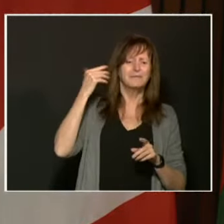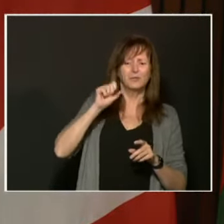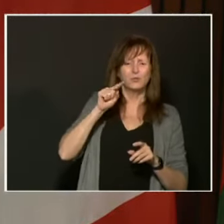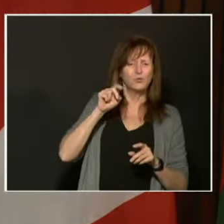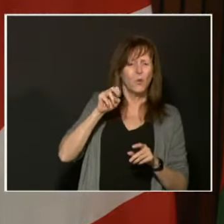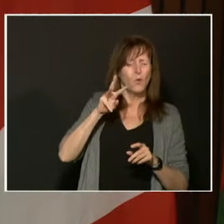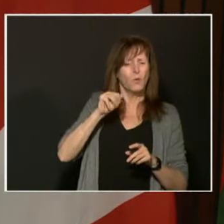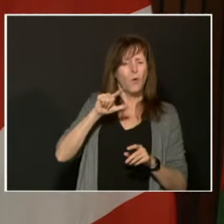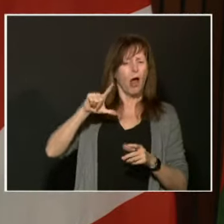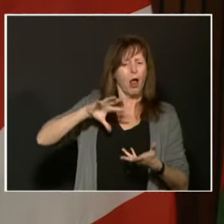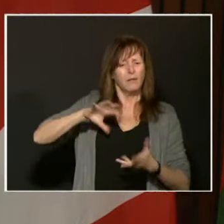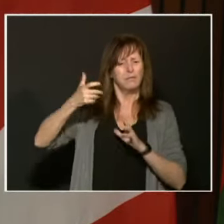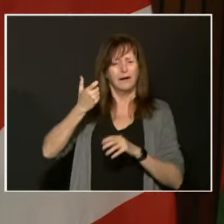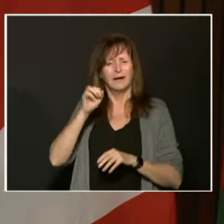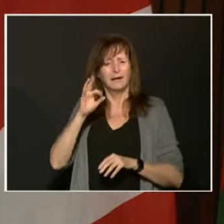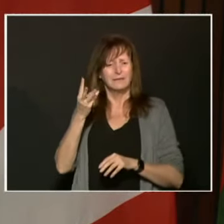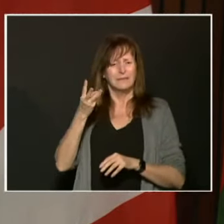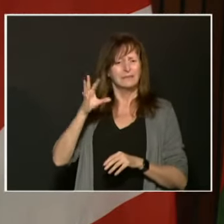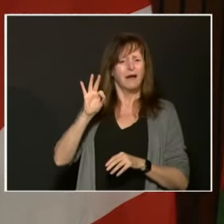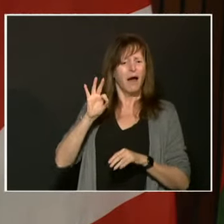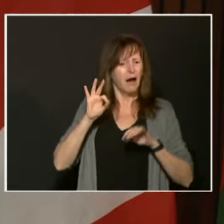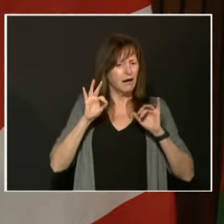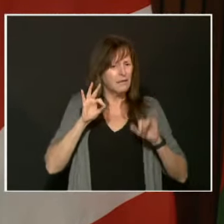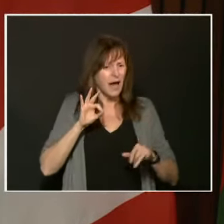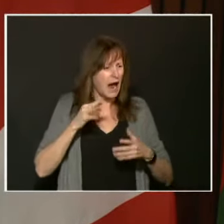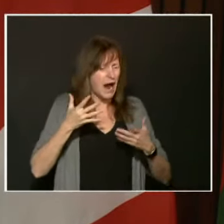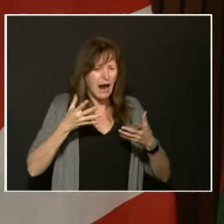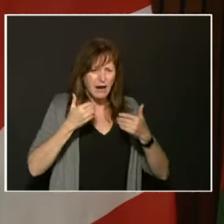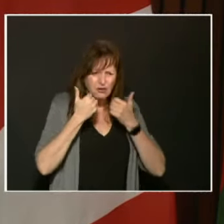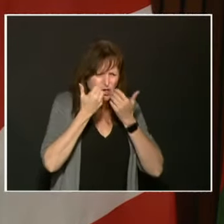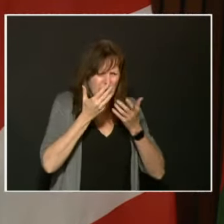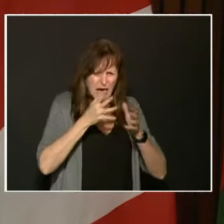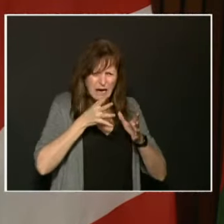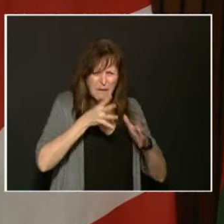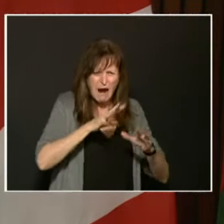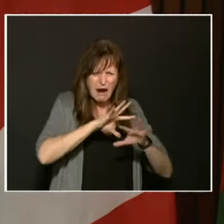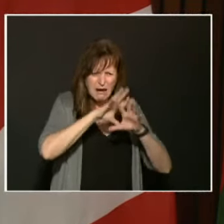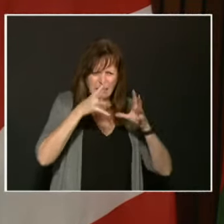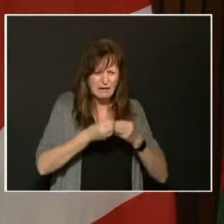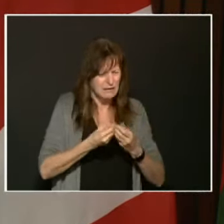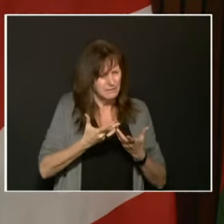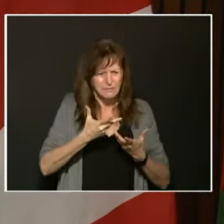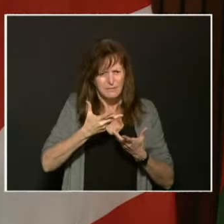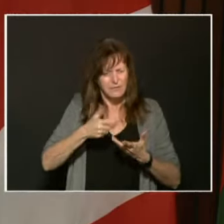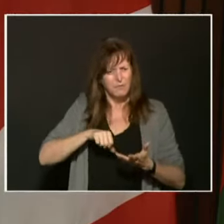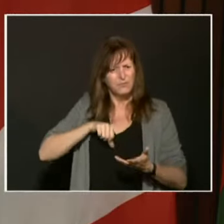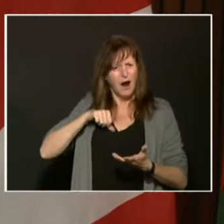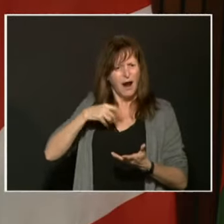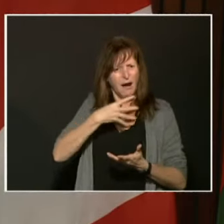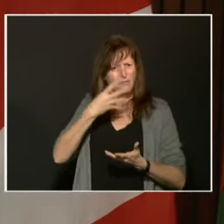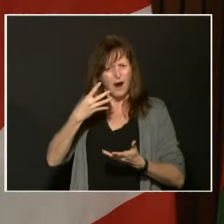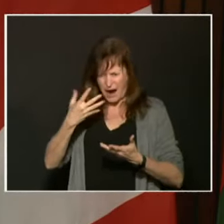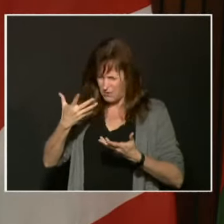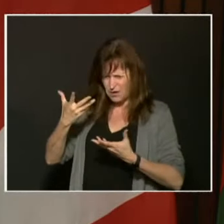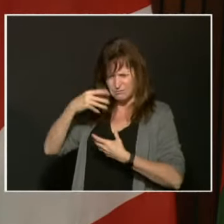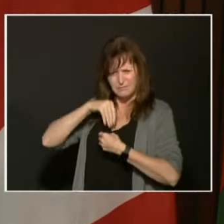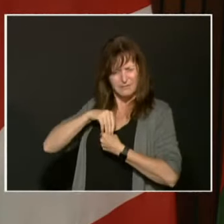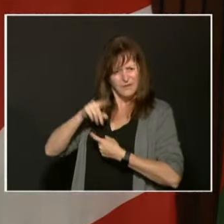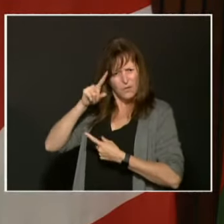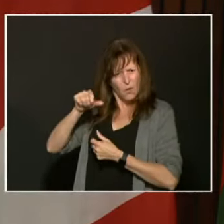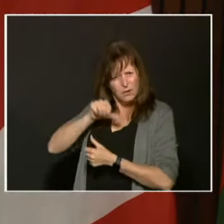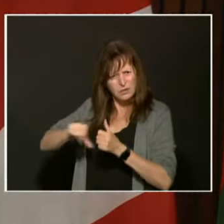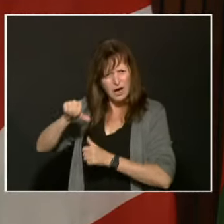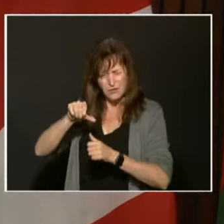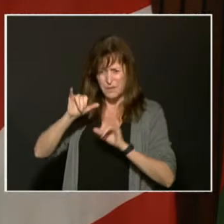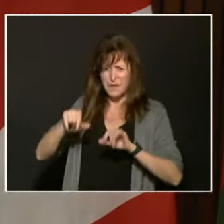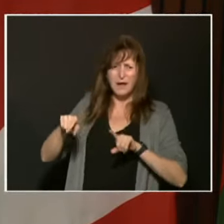to shame and hatred with cohesion, joy, and pride in oneself and pride in one another. And the growth of the Pride movement is one of the gifts